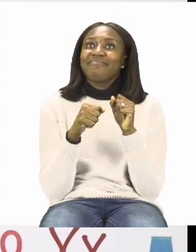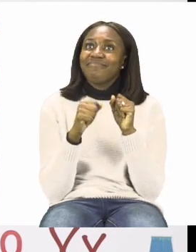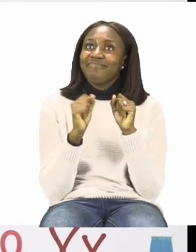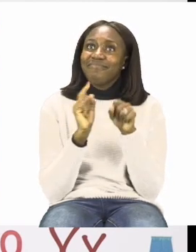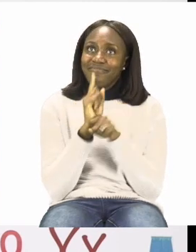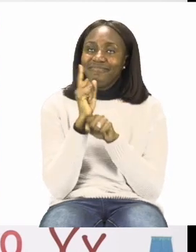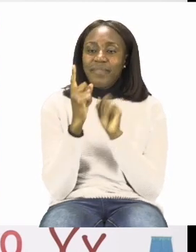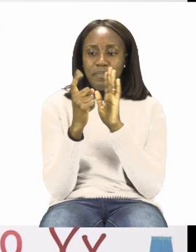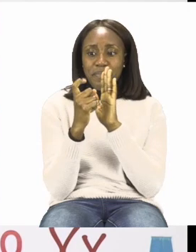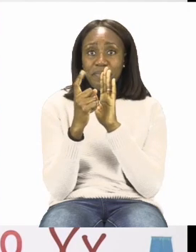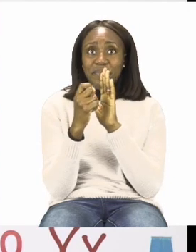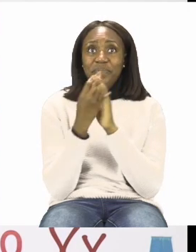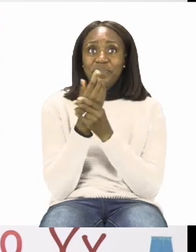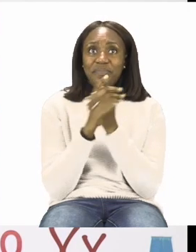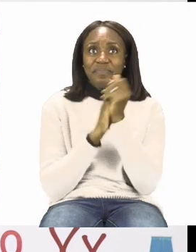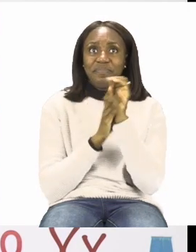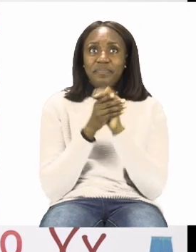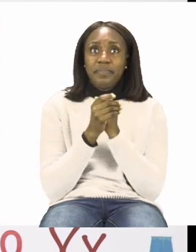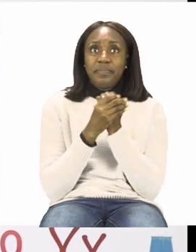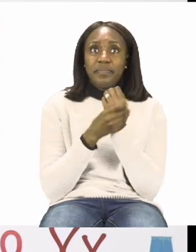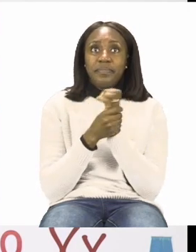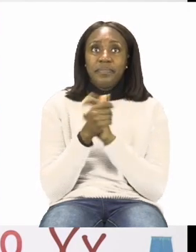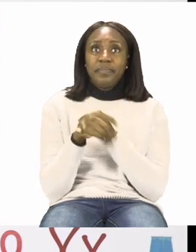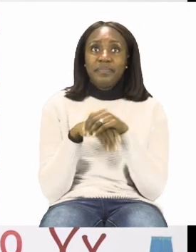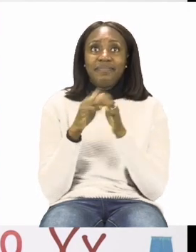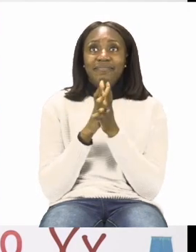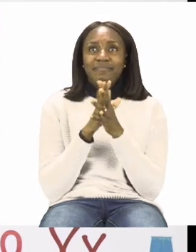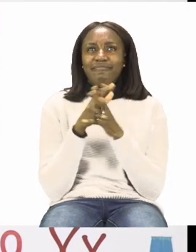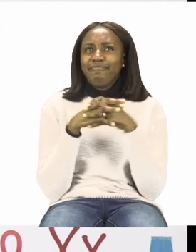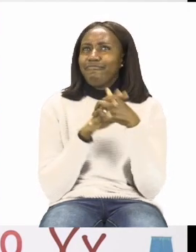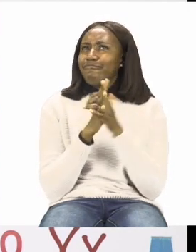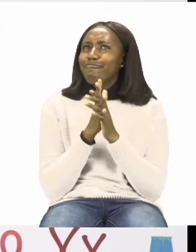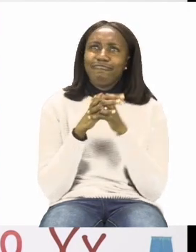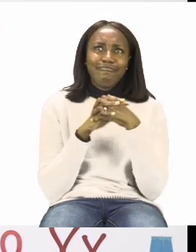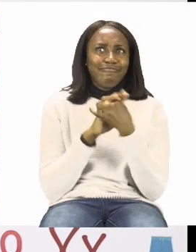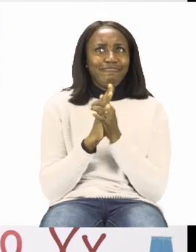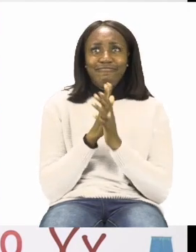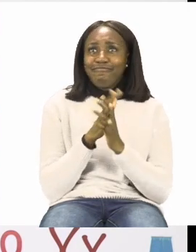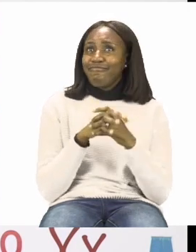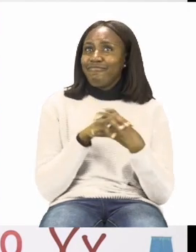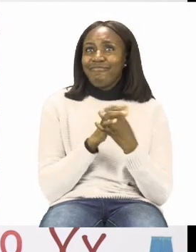sanitize. Please make sure that you rub it in nice.